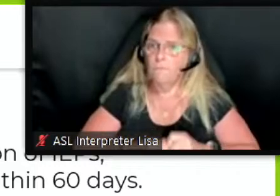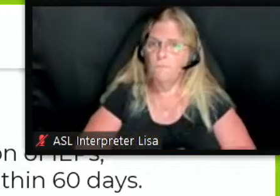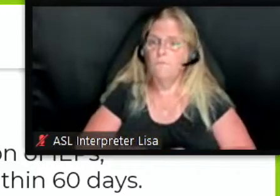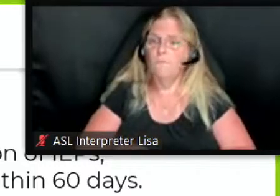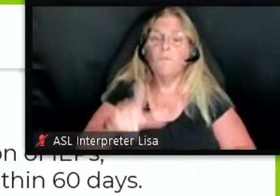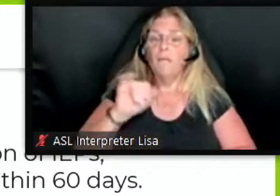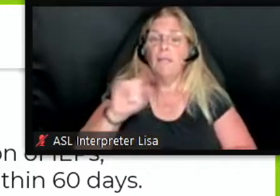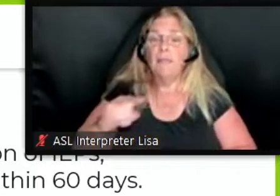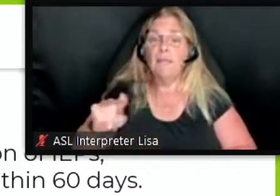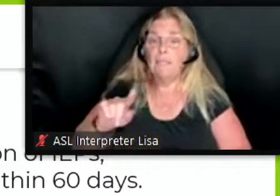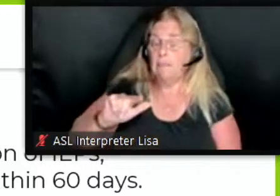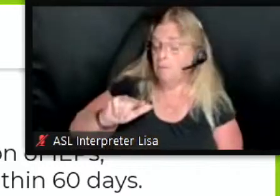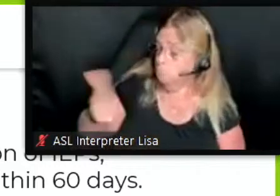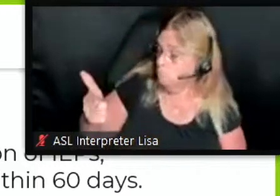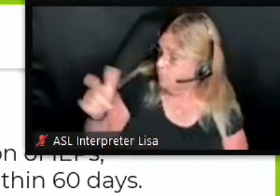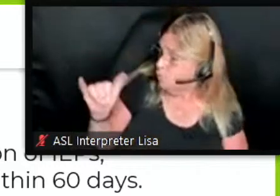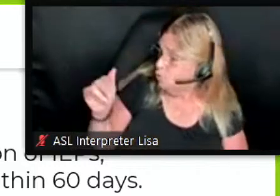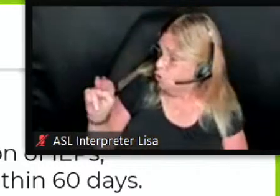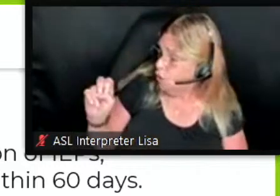Jade, go ahead.